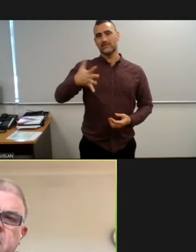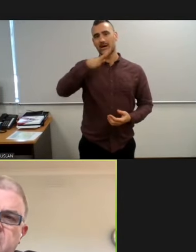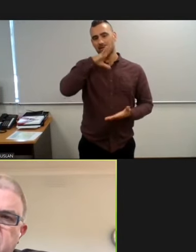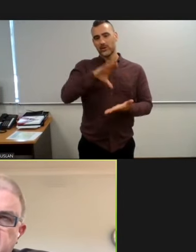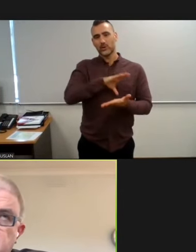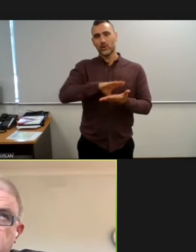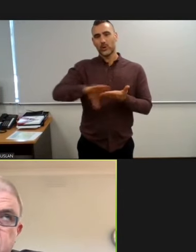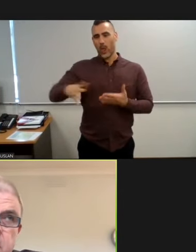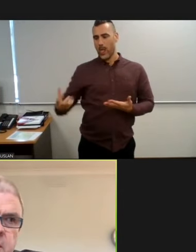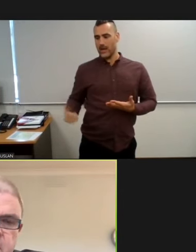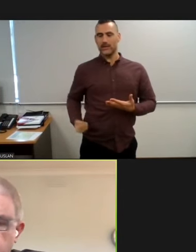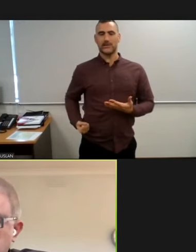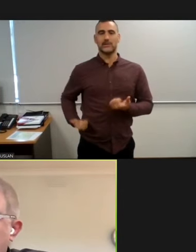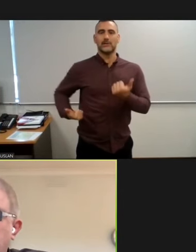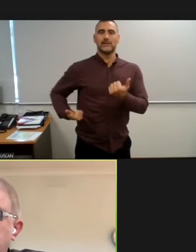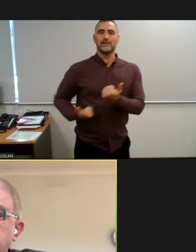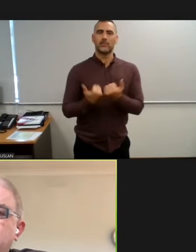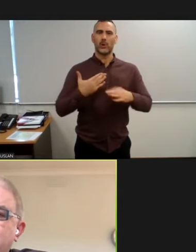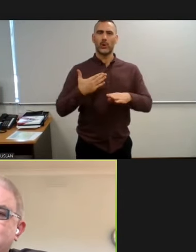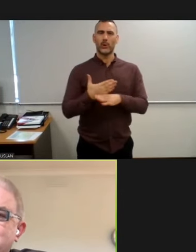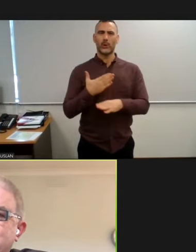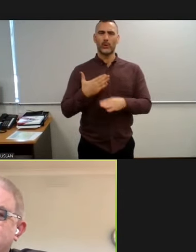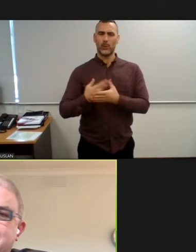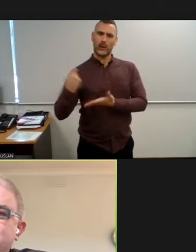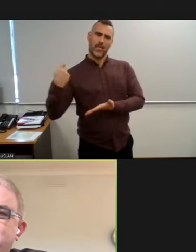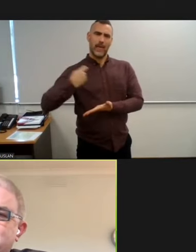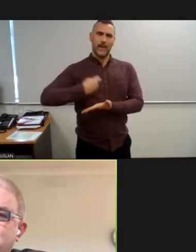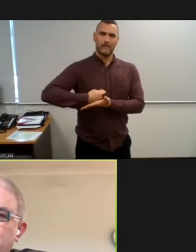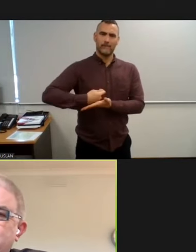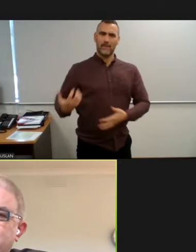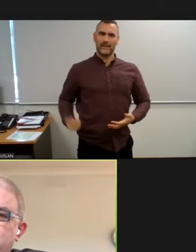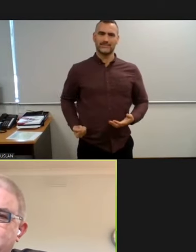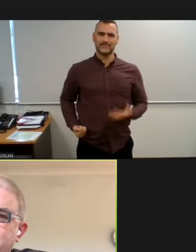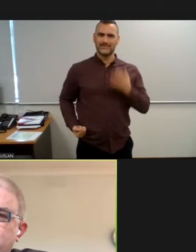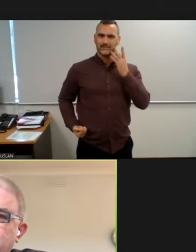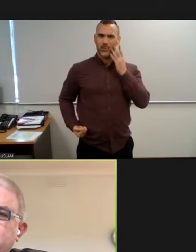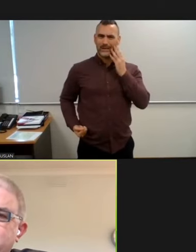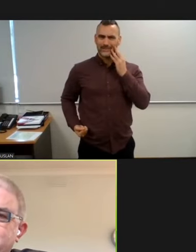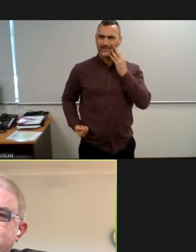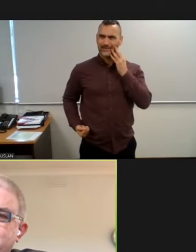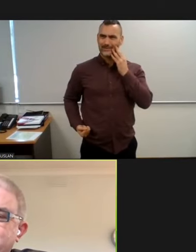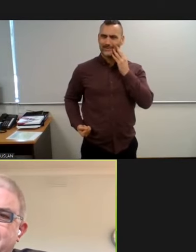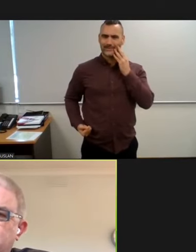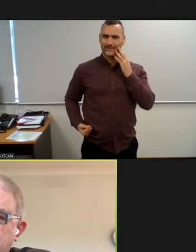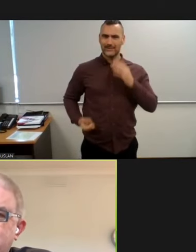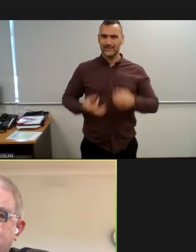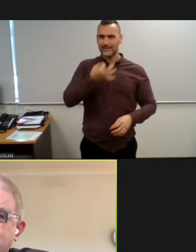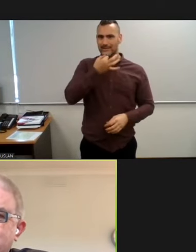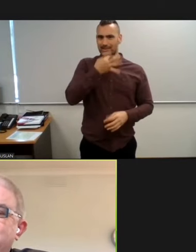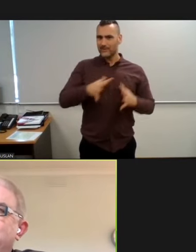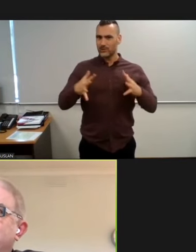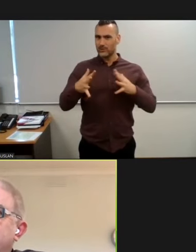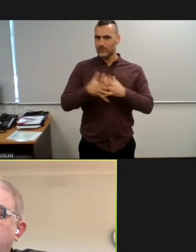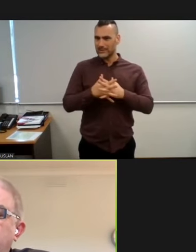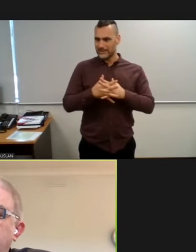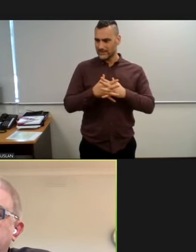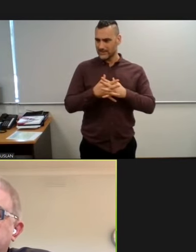was announced. I can't even remember how long ago it was announced. It feels like weeks, but I think it's probably last Thursday or